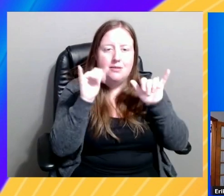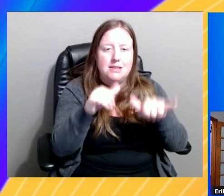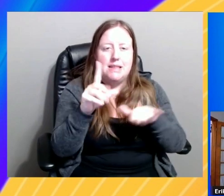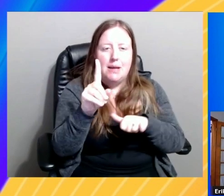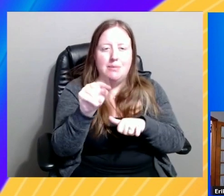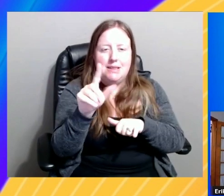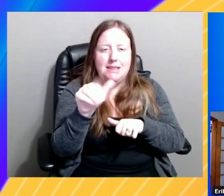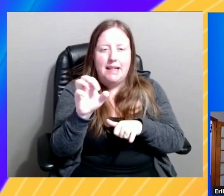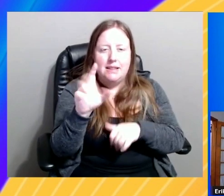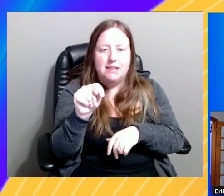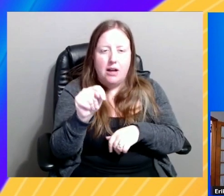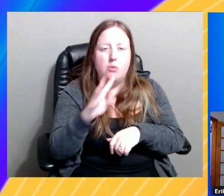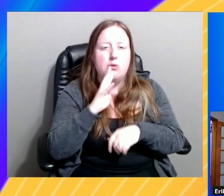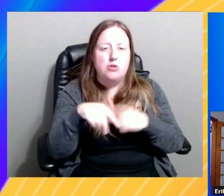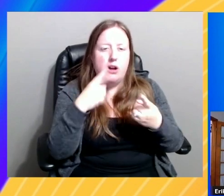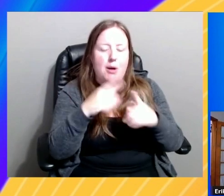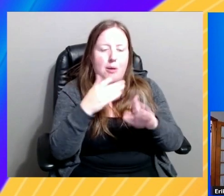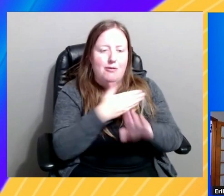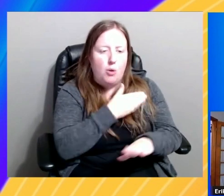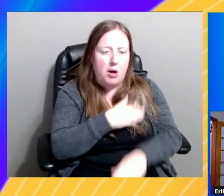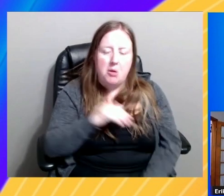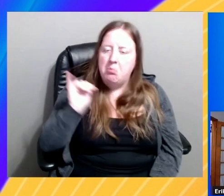earlier. Sweet.